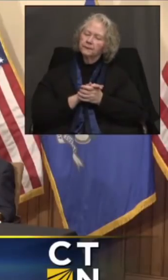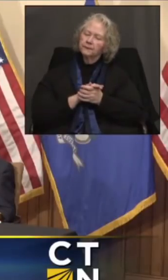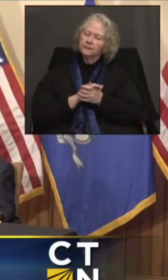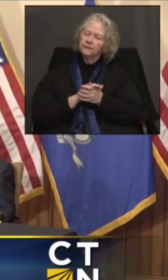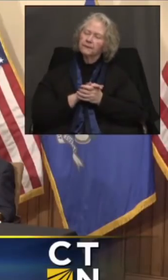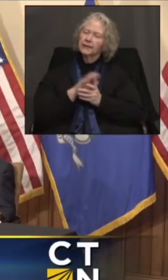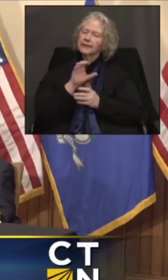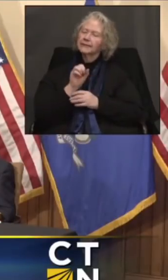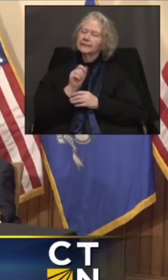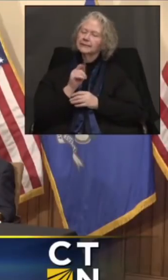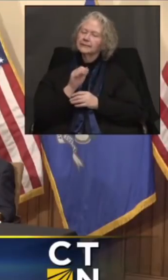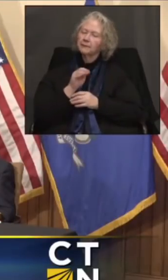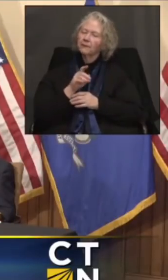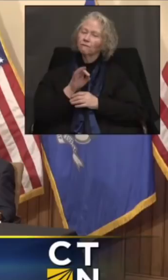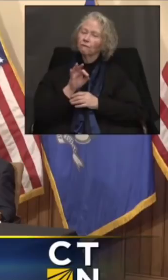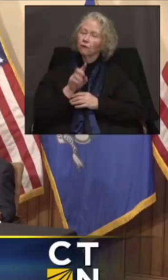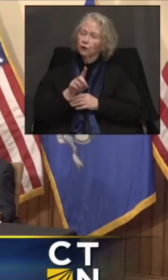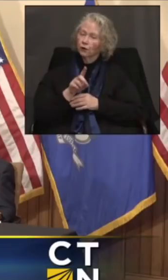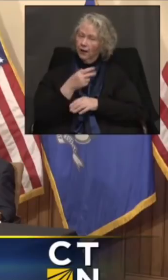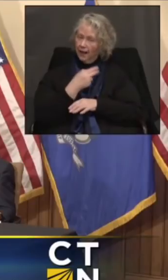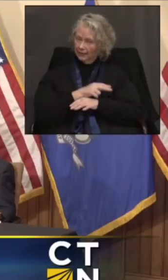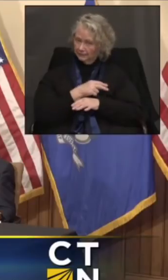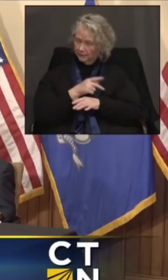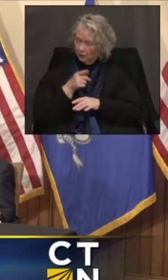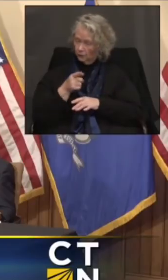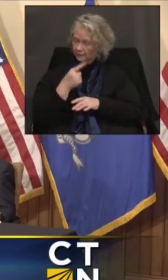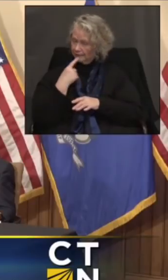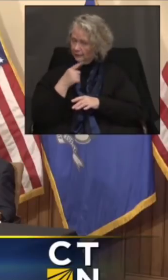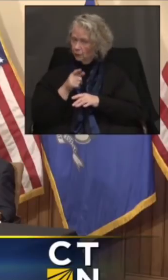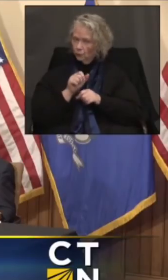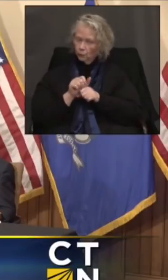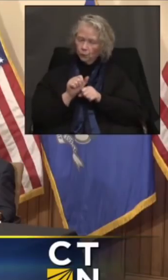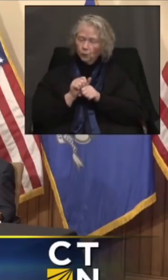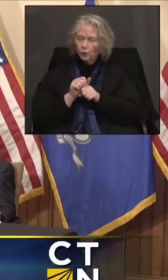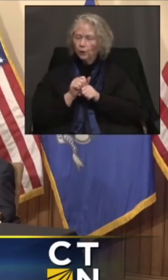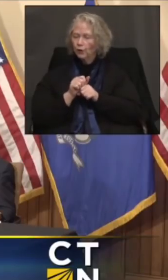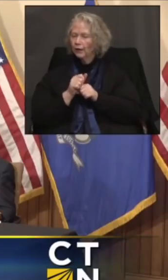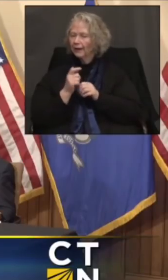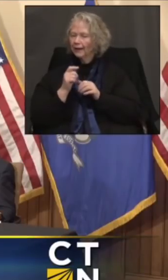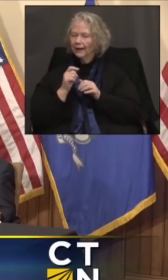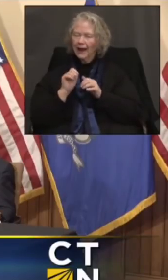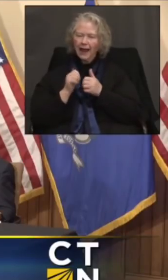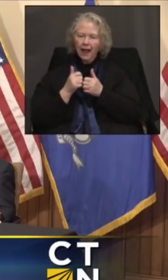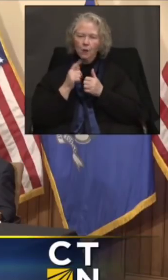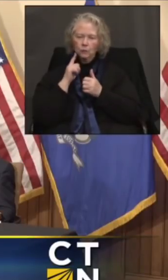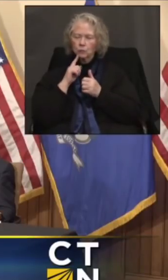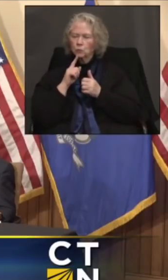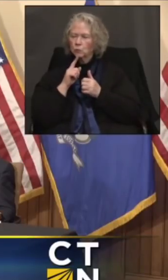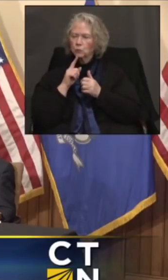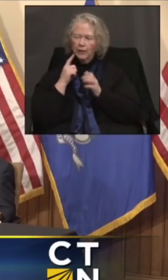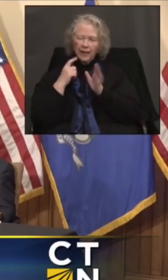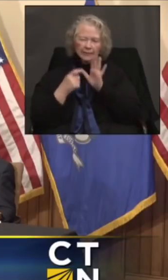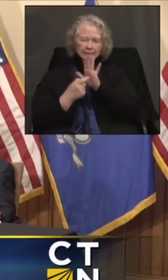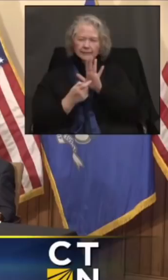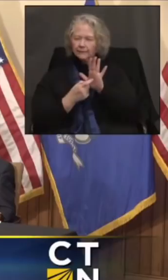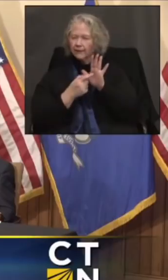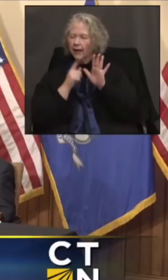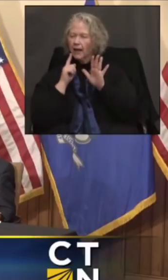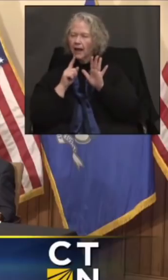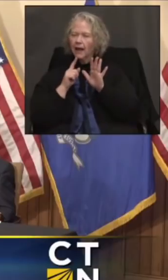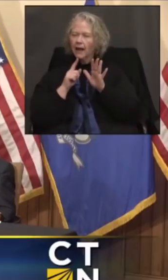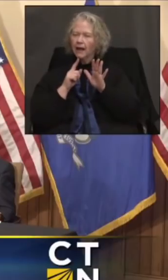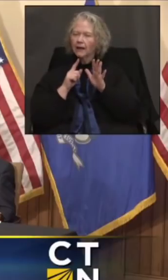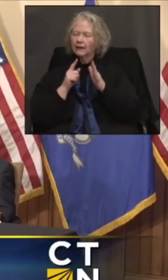Stamford Hospital, you were talking about you guys are working on how you're going to identify and prioritize